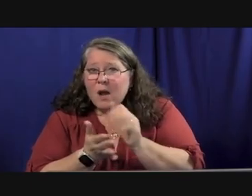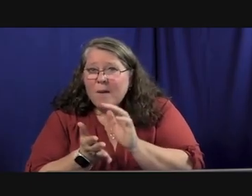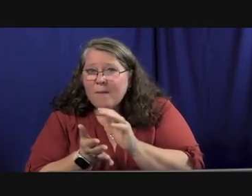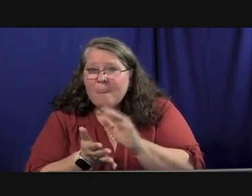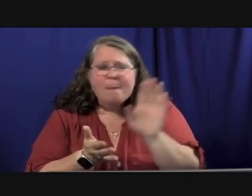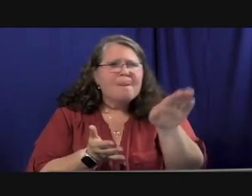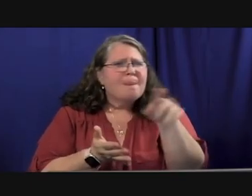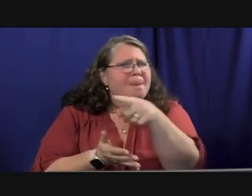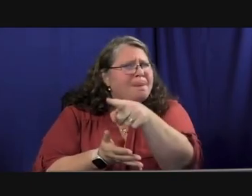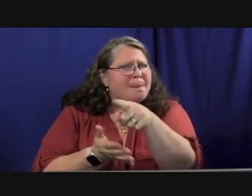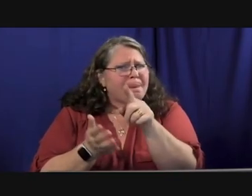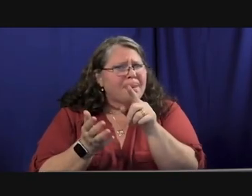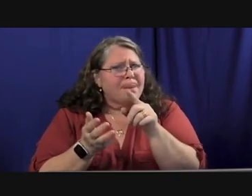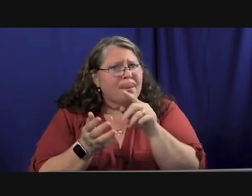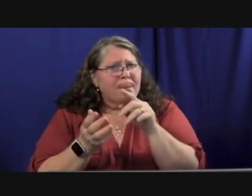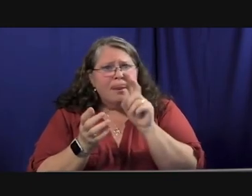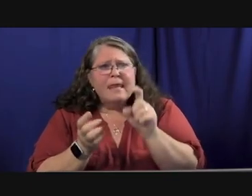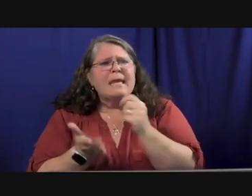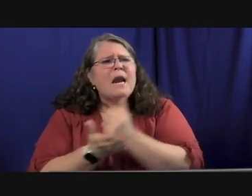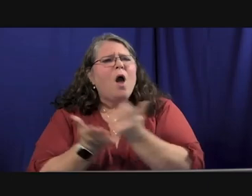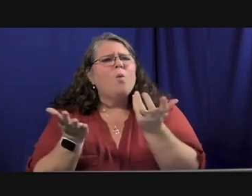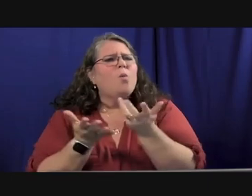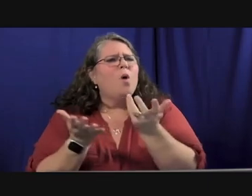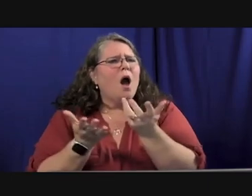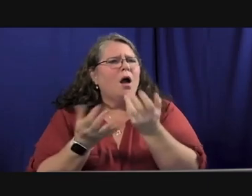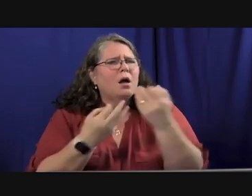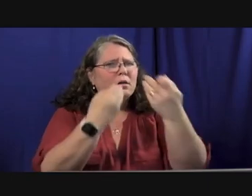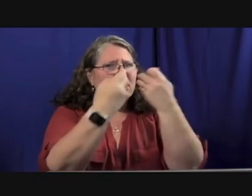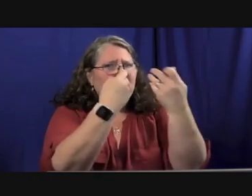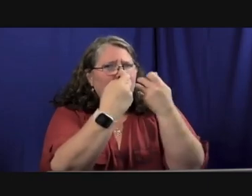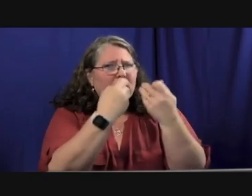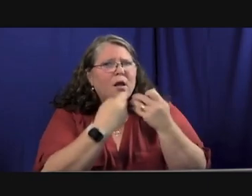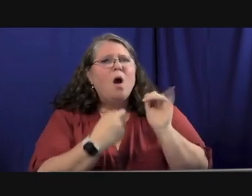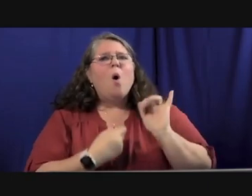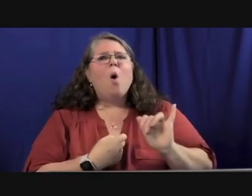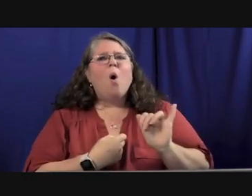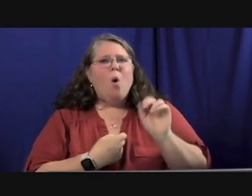much help do you need necessarily? Or